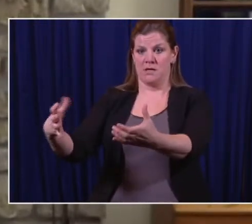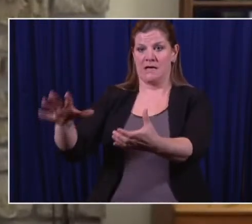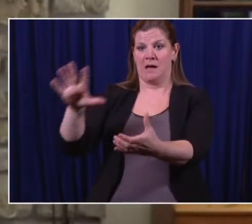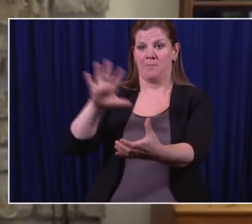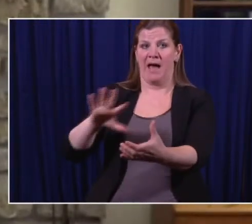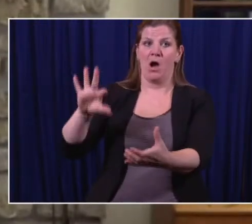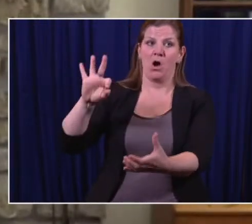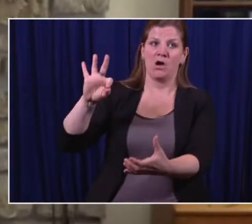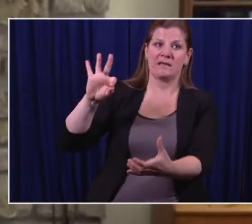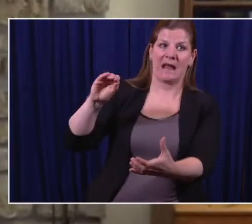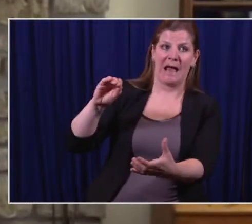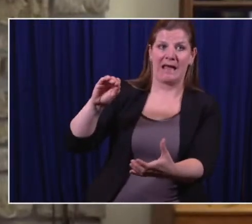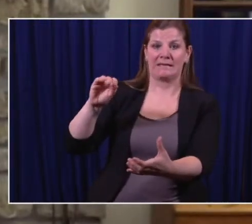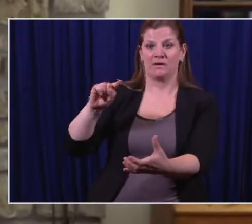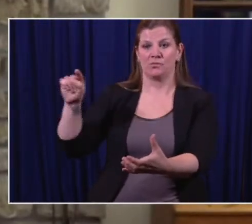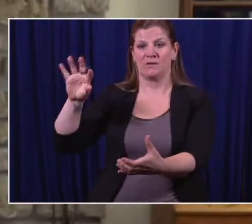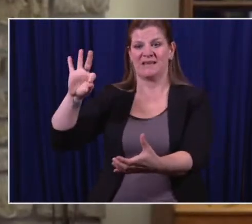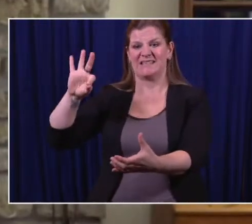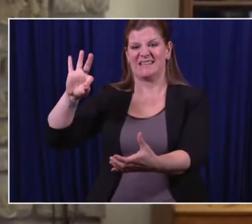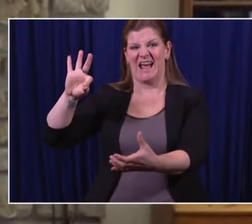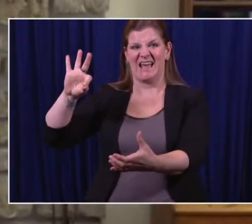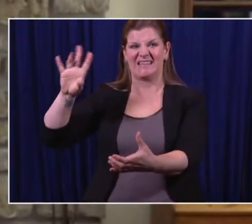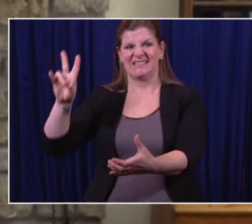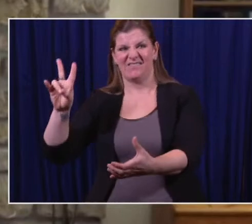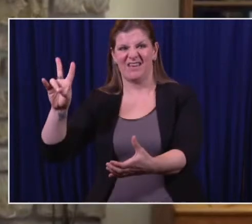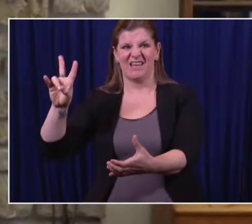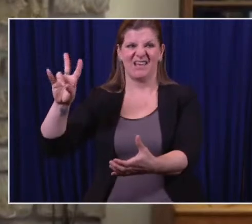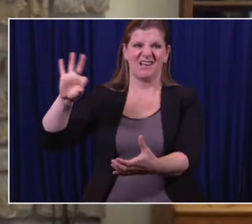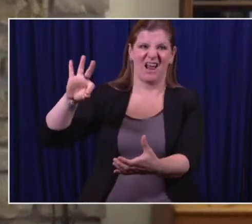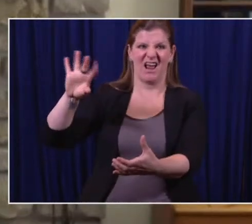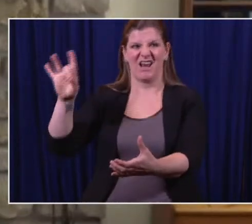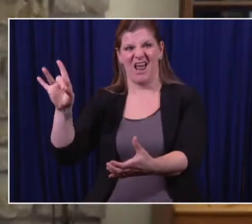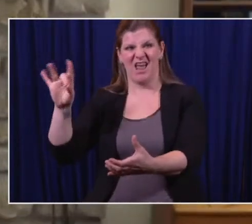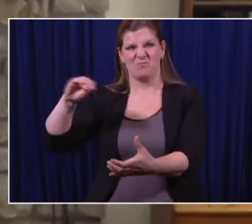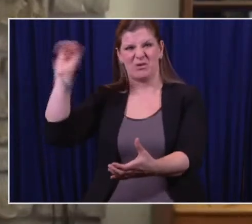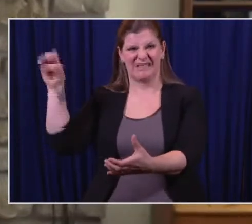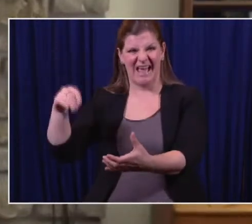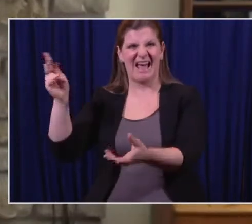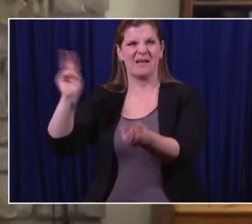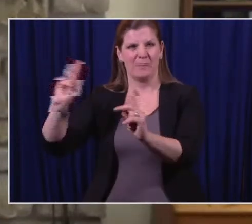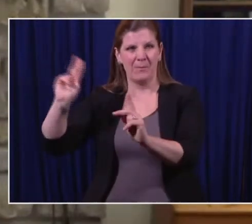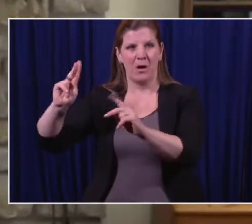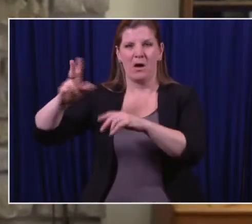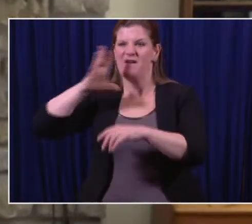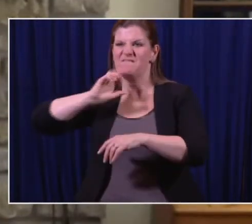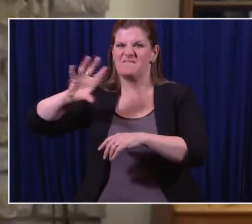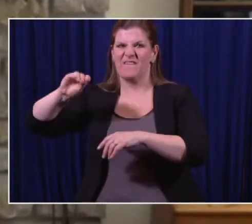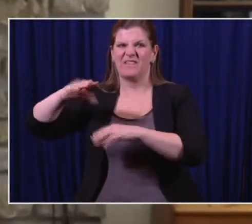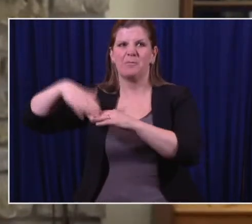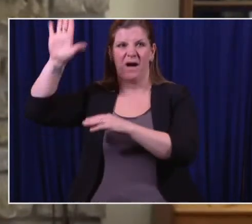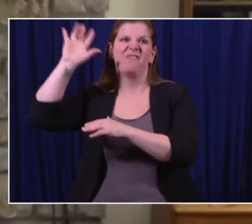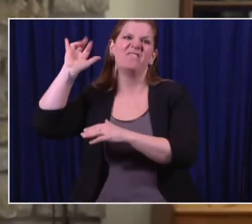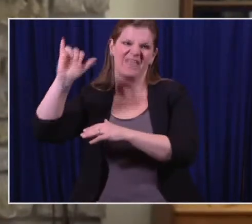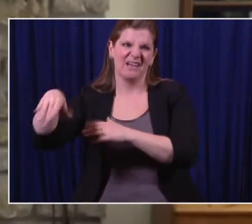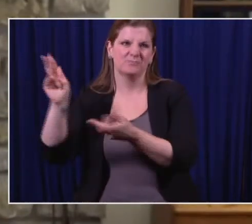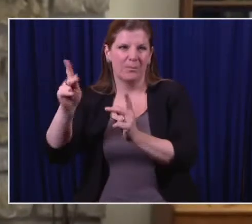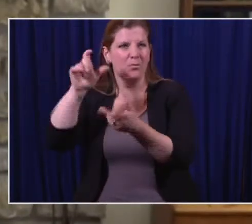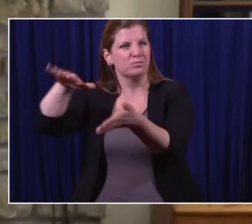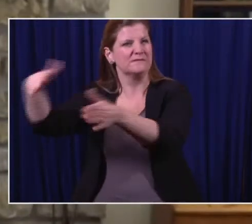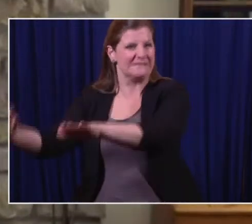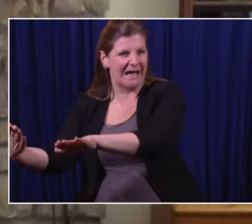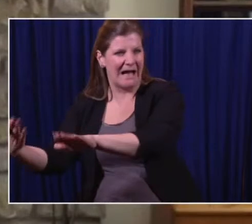group. So again, it is the best indicator that we have. But we're looking at other